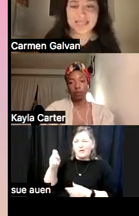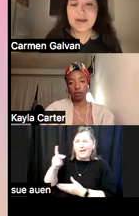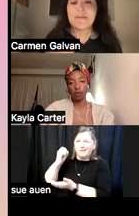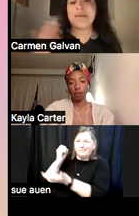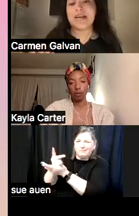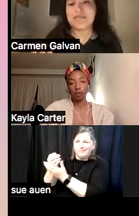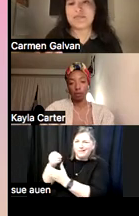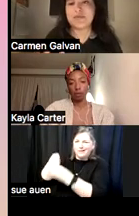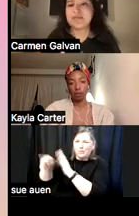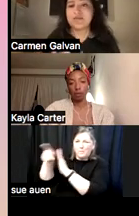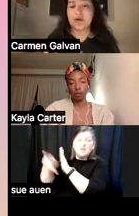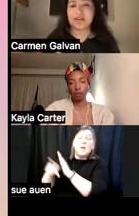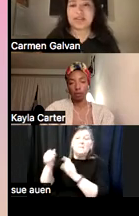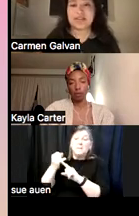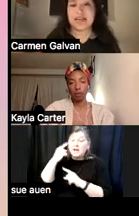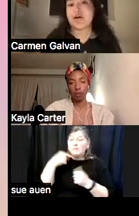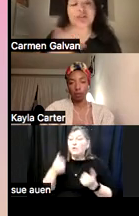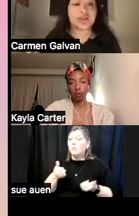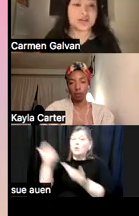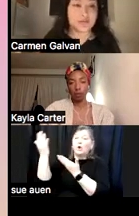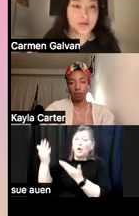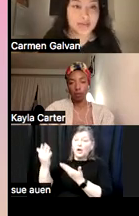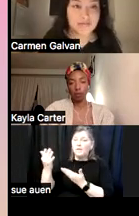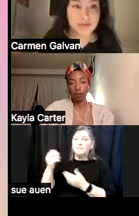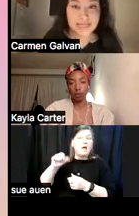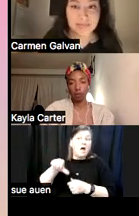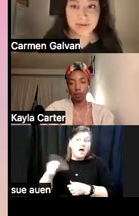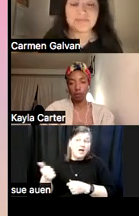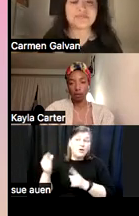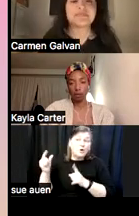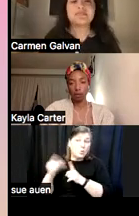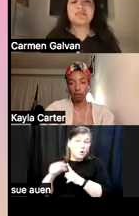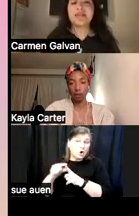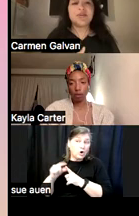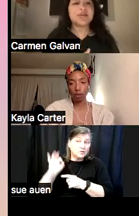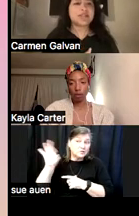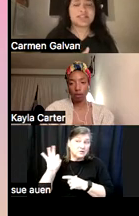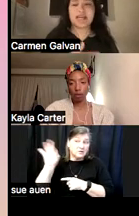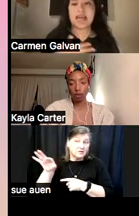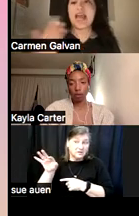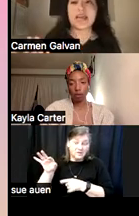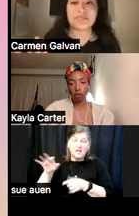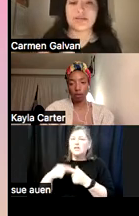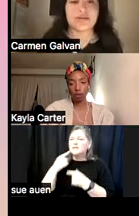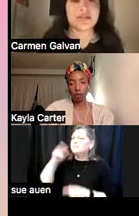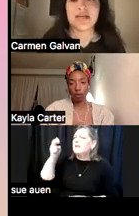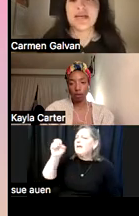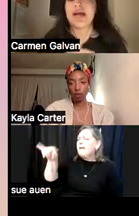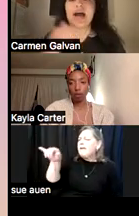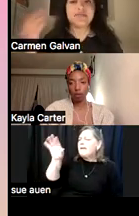policy. But if you bring forth like alternative wording, for example, and you can just say, hey, you